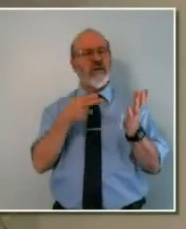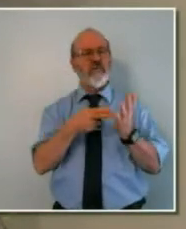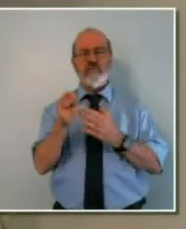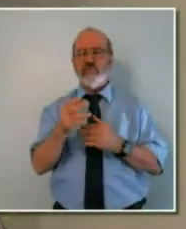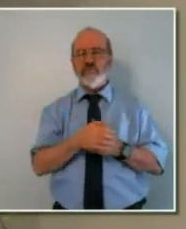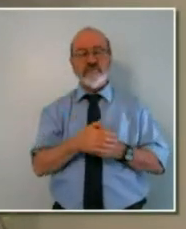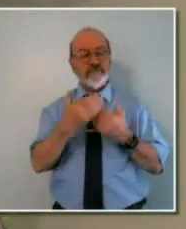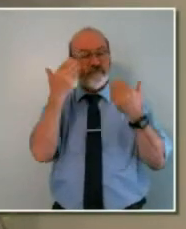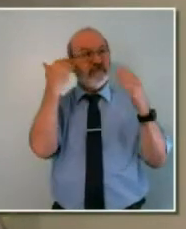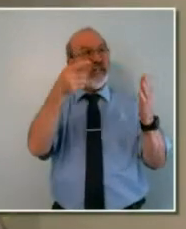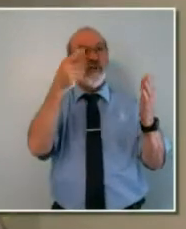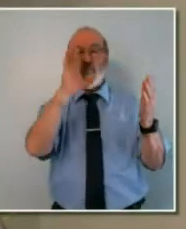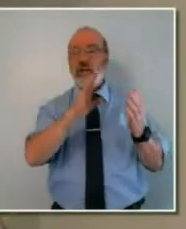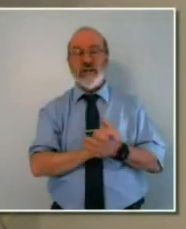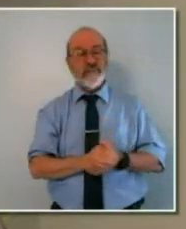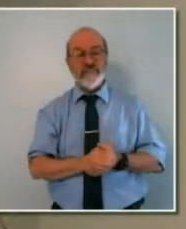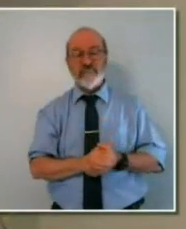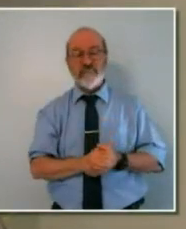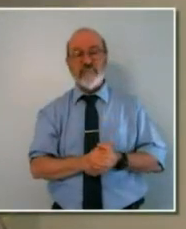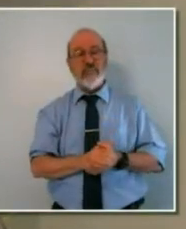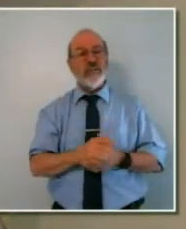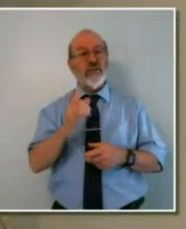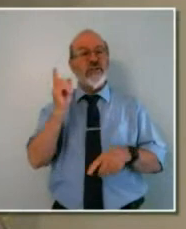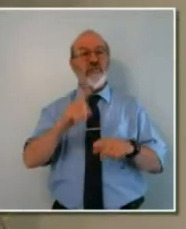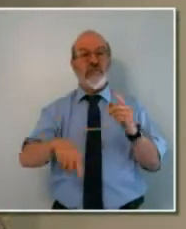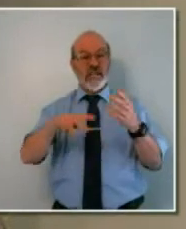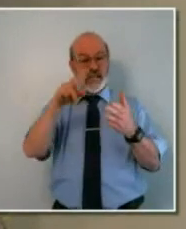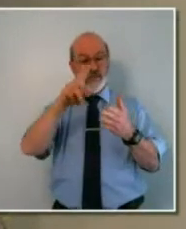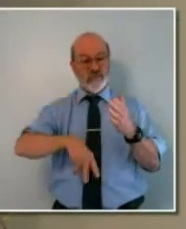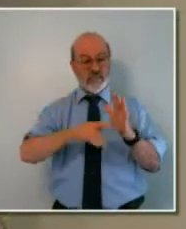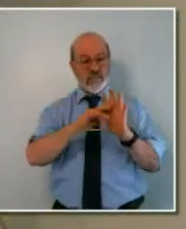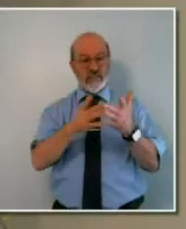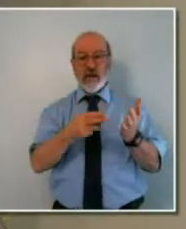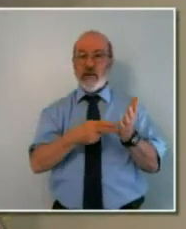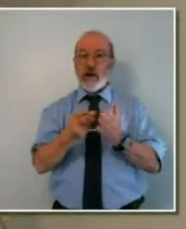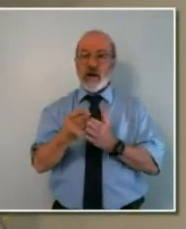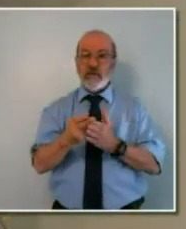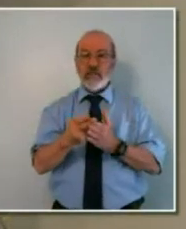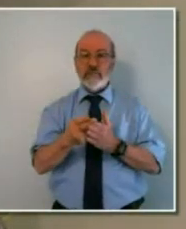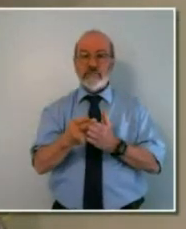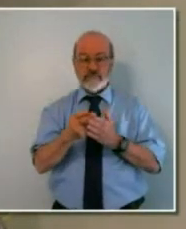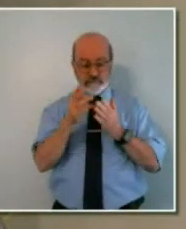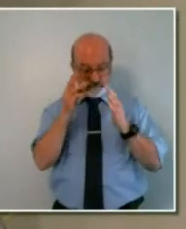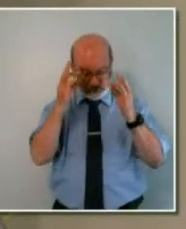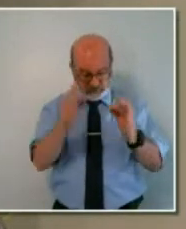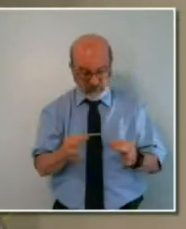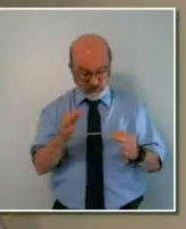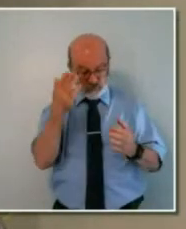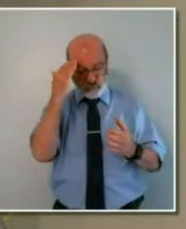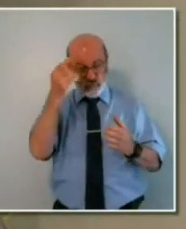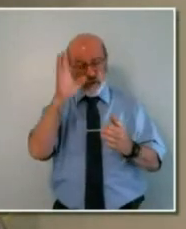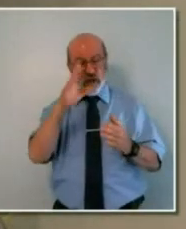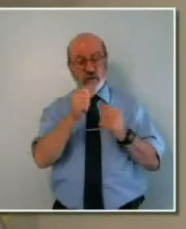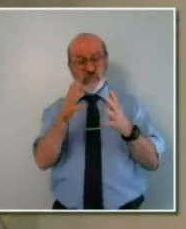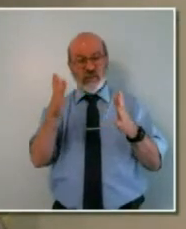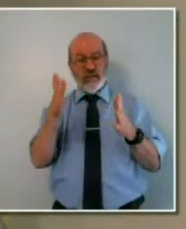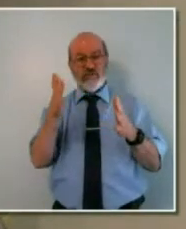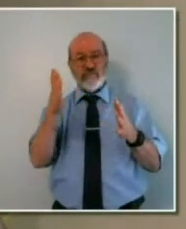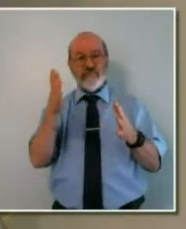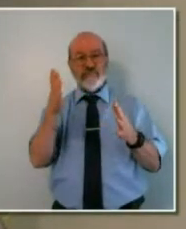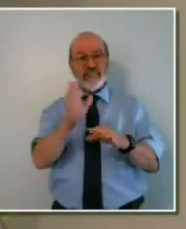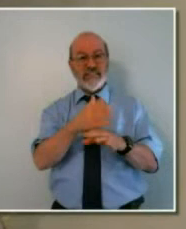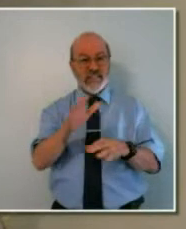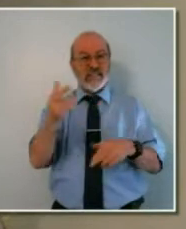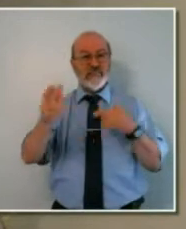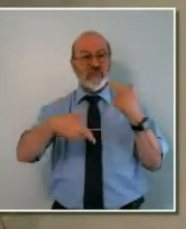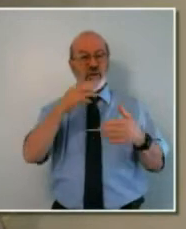God. You cannot read this book honestly and purposefully to know God without bursting forth in song. Let